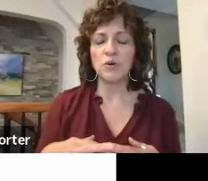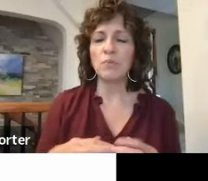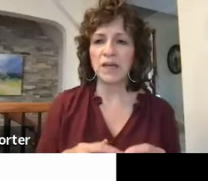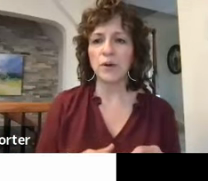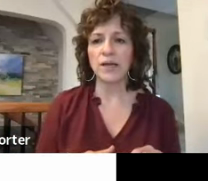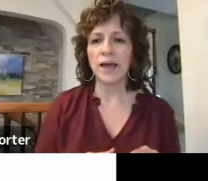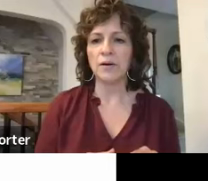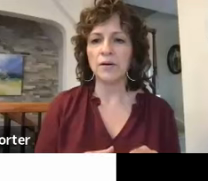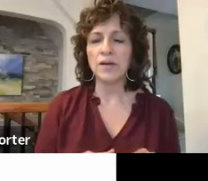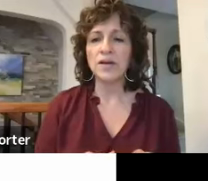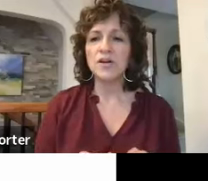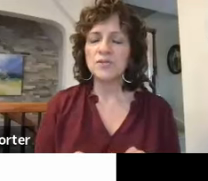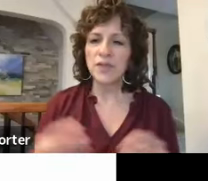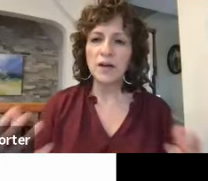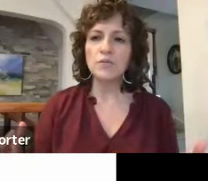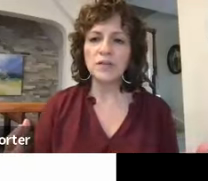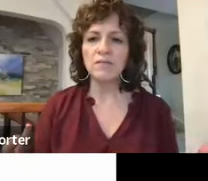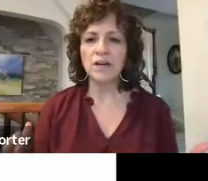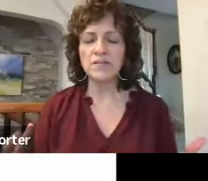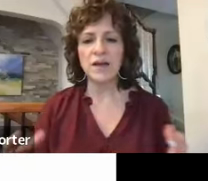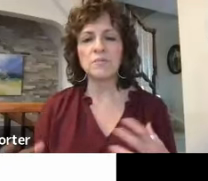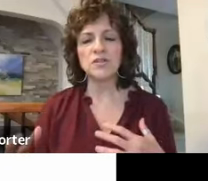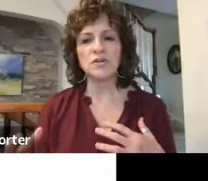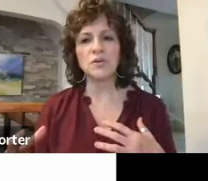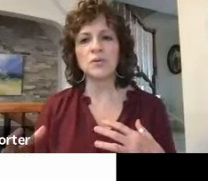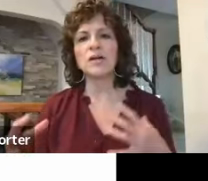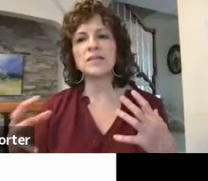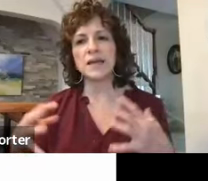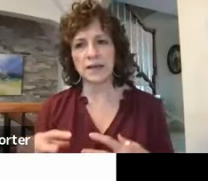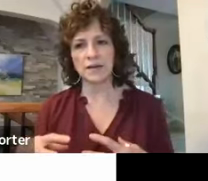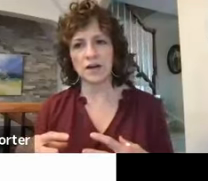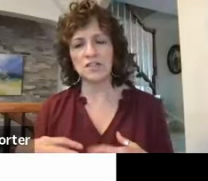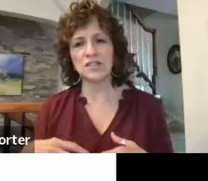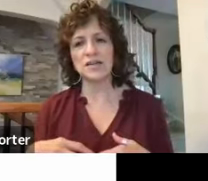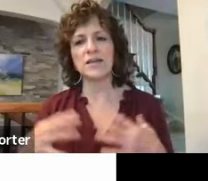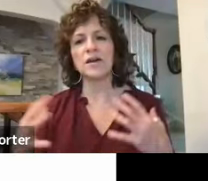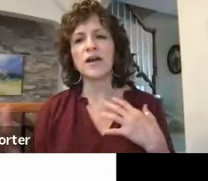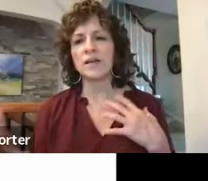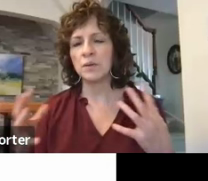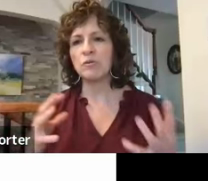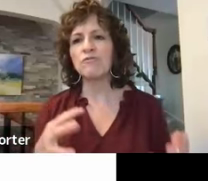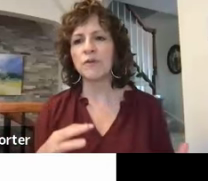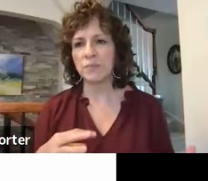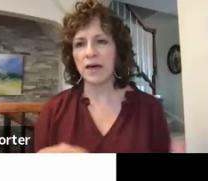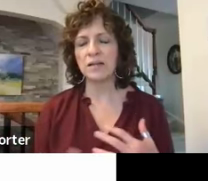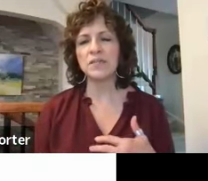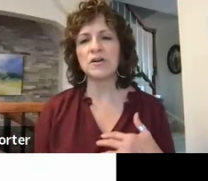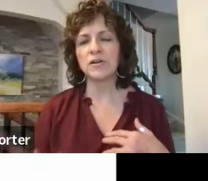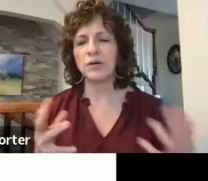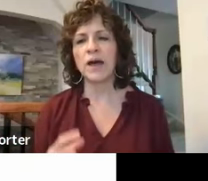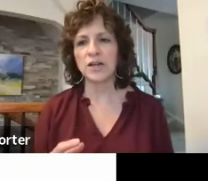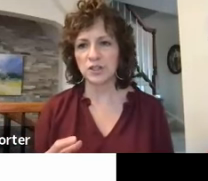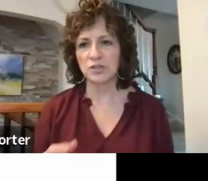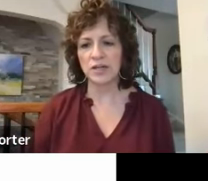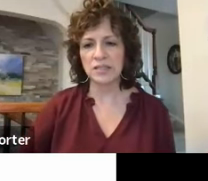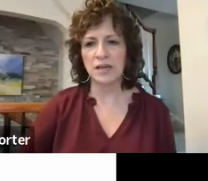improve your well-being right now. So that hopefully invites them to take it down a notch and say, like, okay, let me reframe that and let me tell you